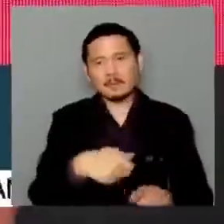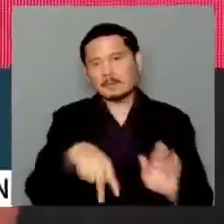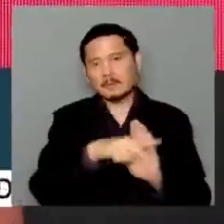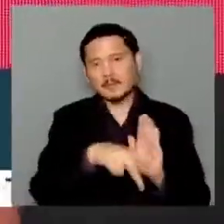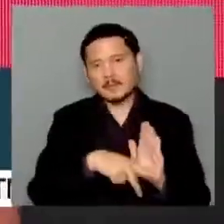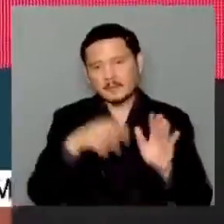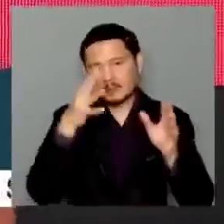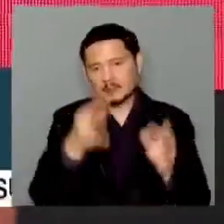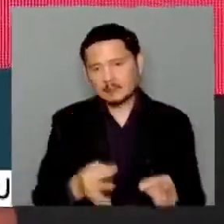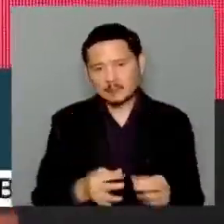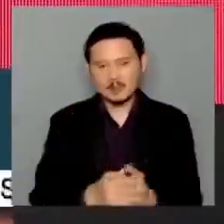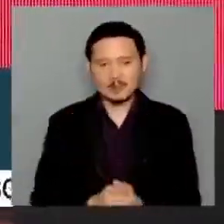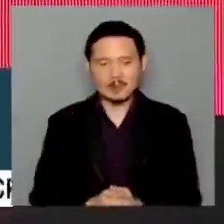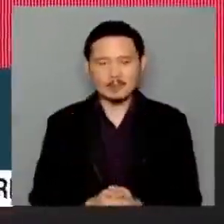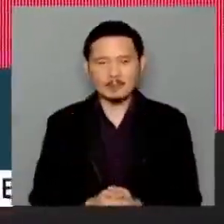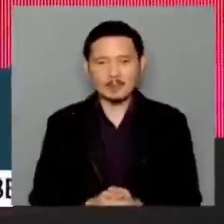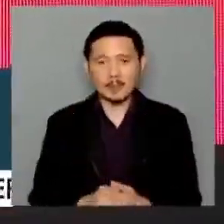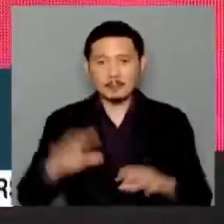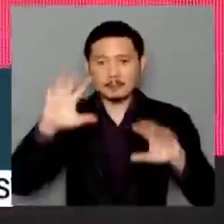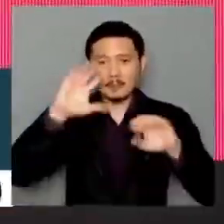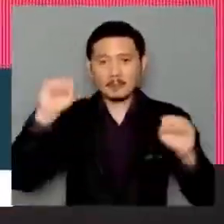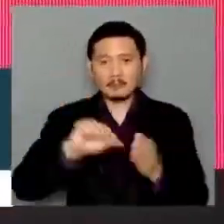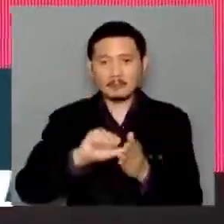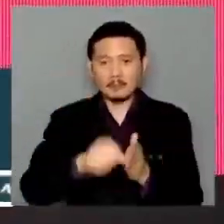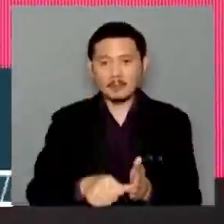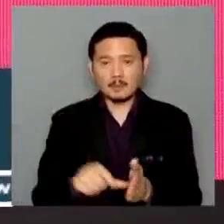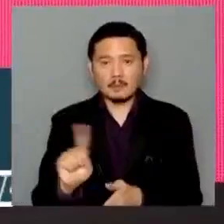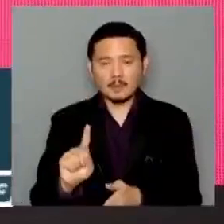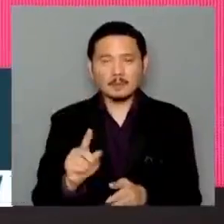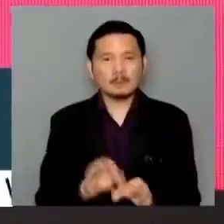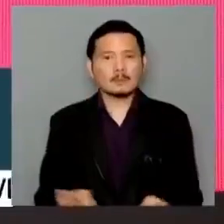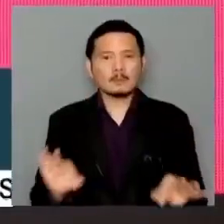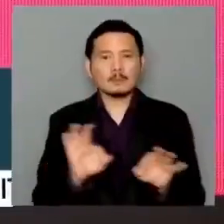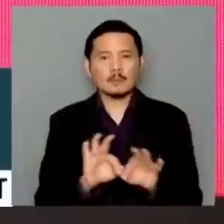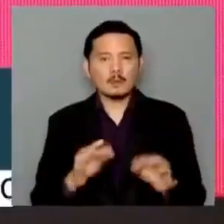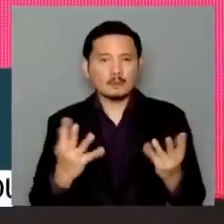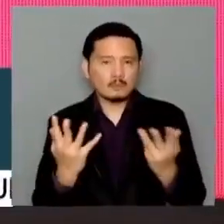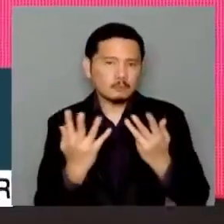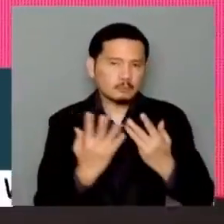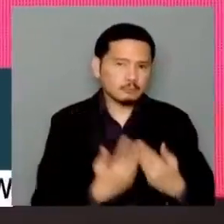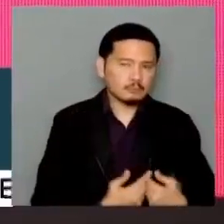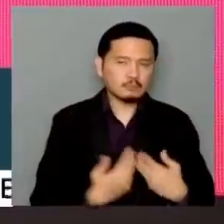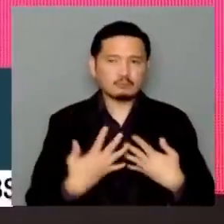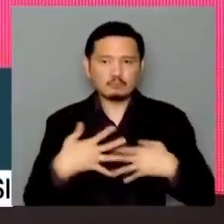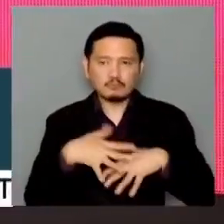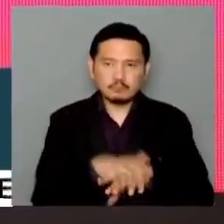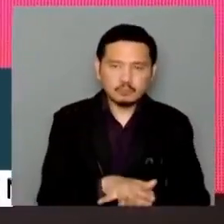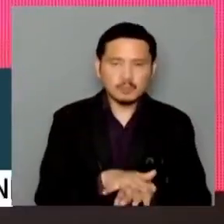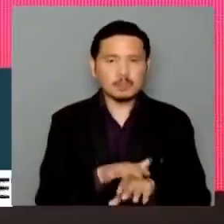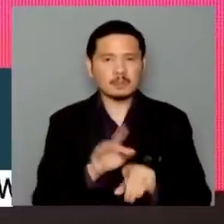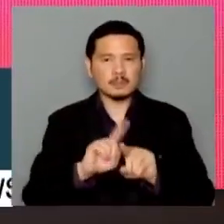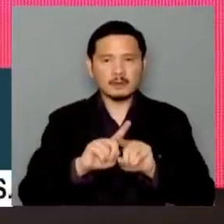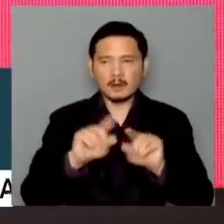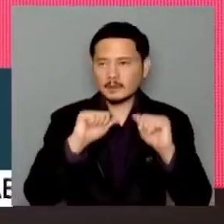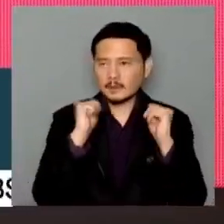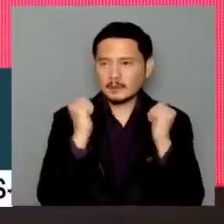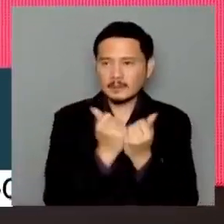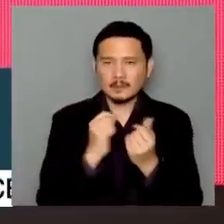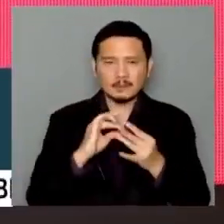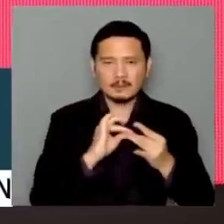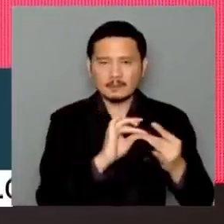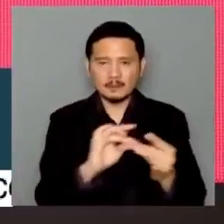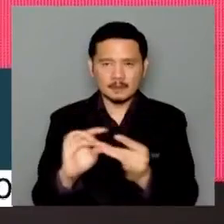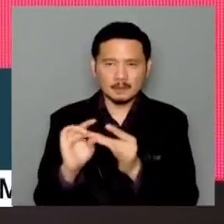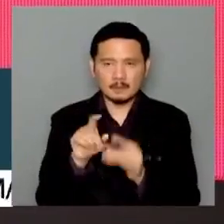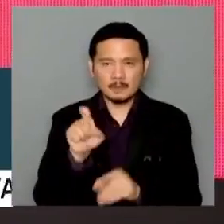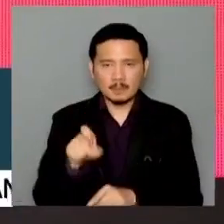also stressed the importance of synergy and collaboration among different agencies, as well as the sharing of ideas and new information